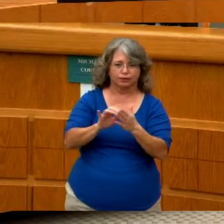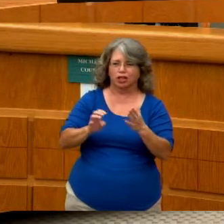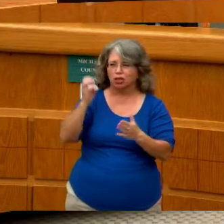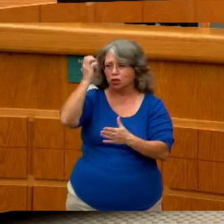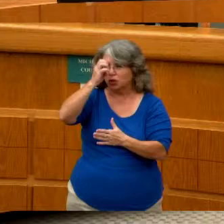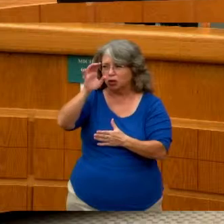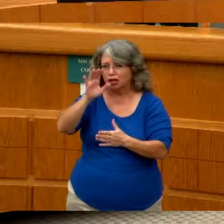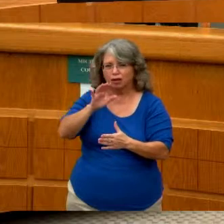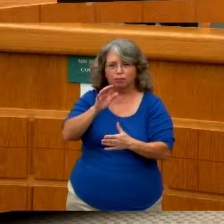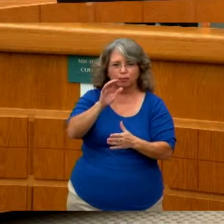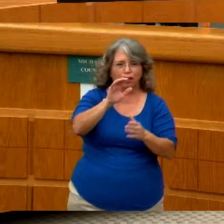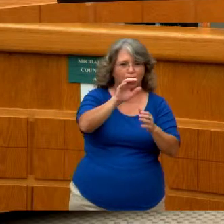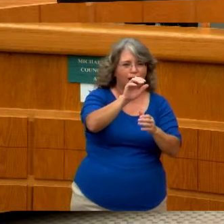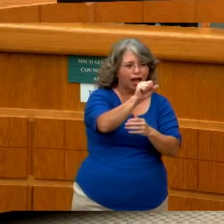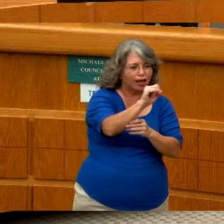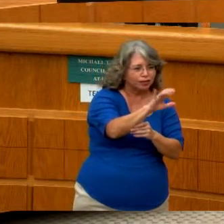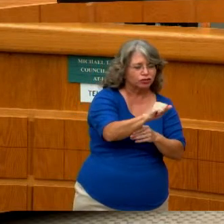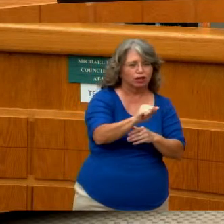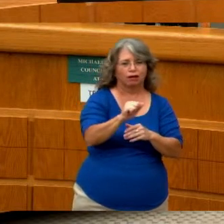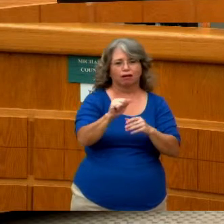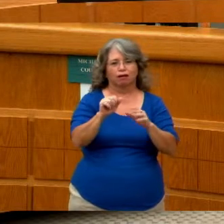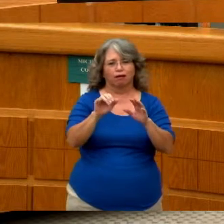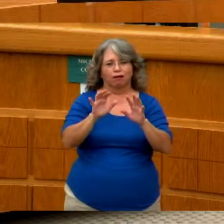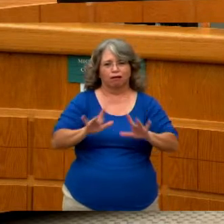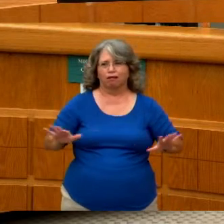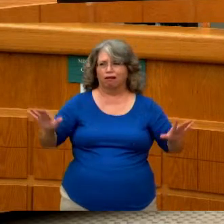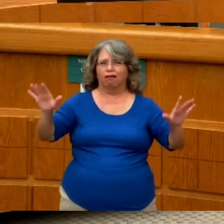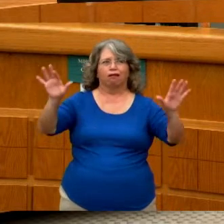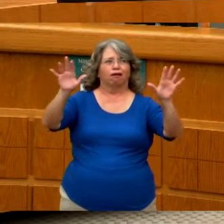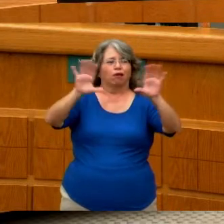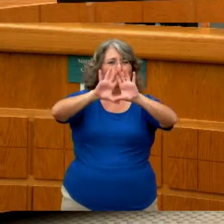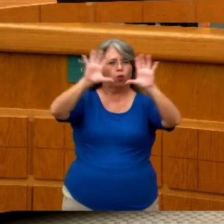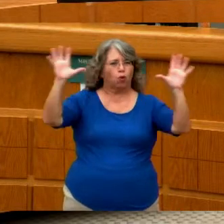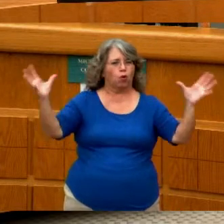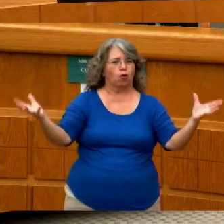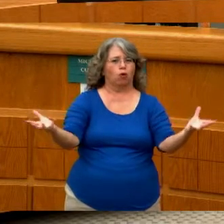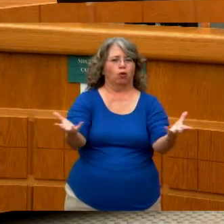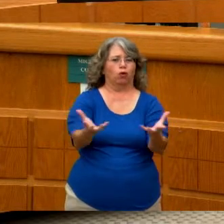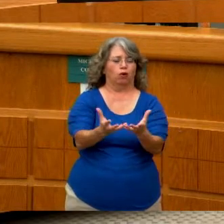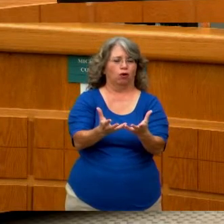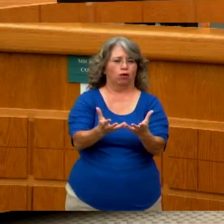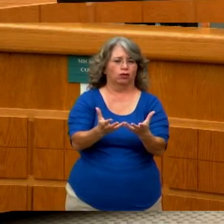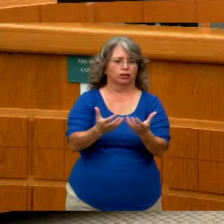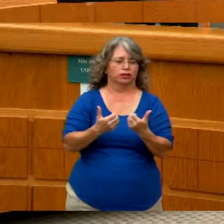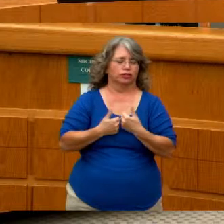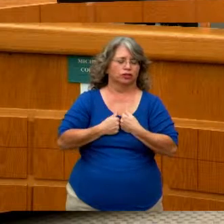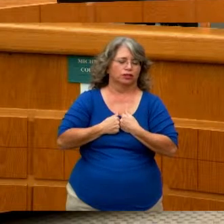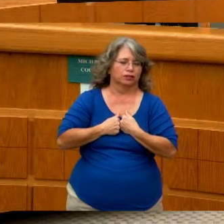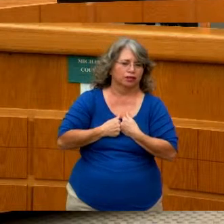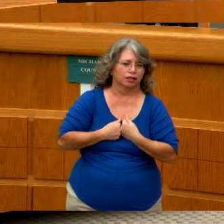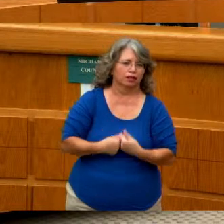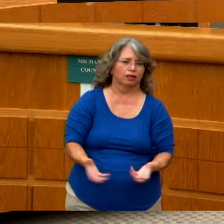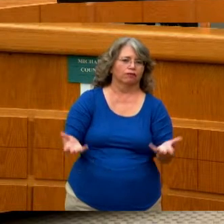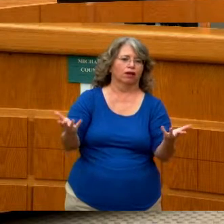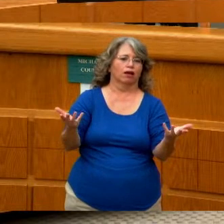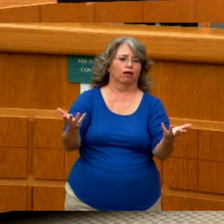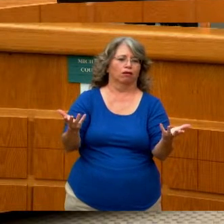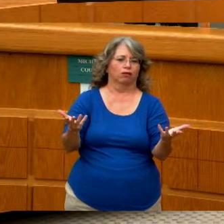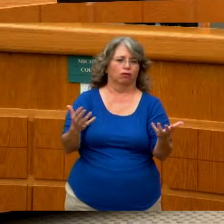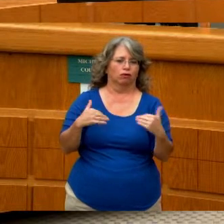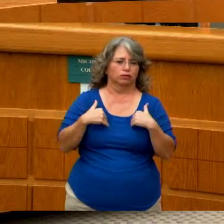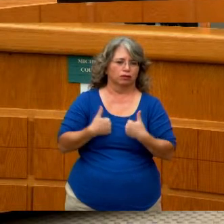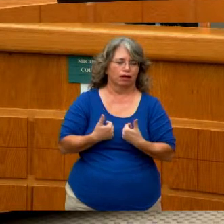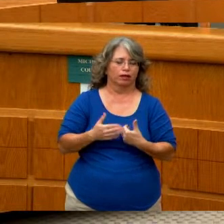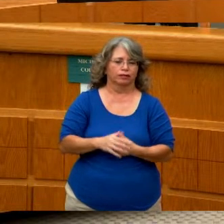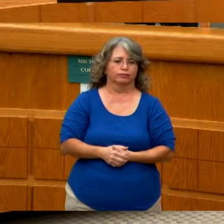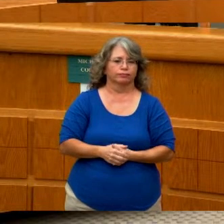talking about this as well. All across Europe, the Asian countries, this is not just our fatigue. This